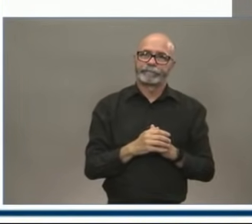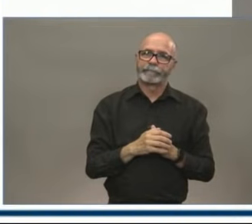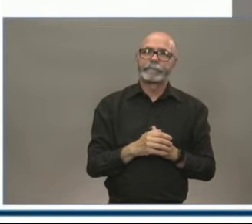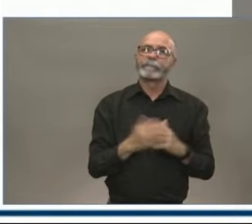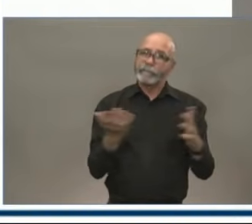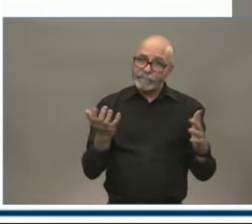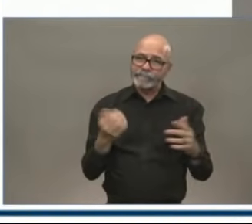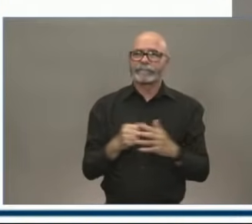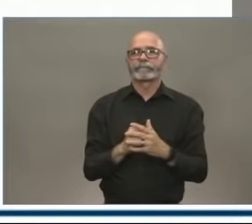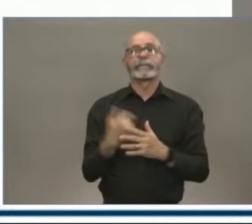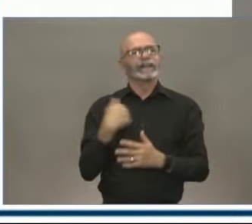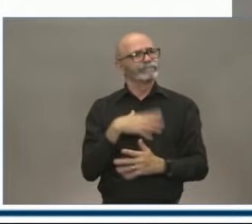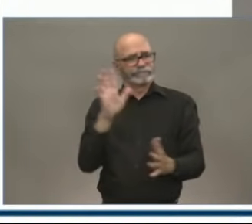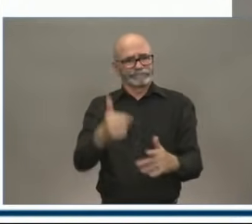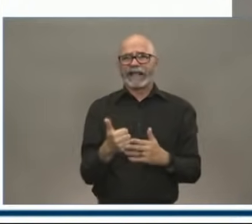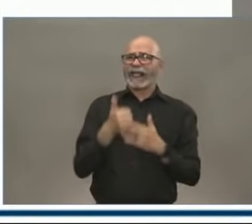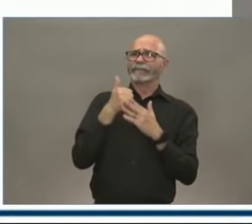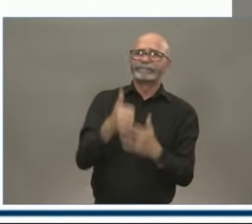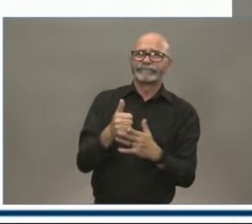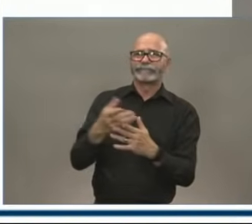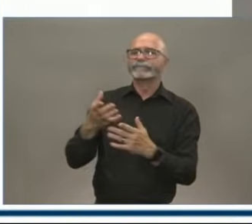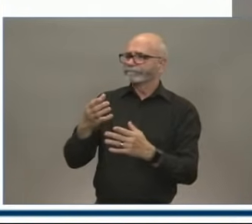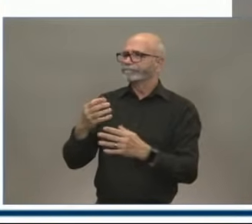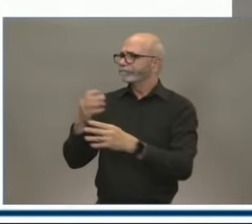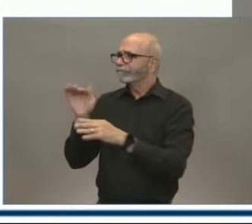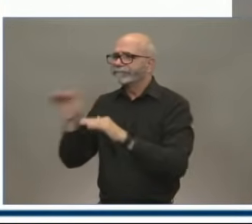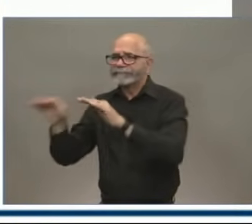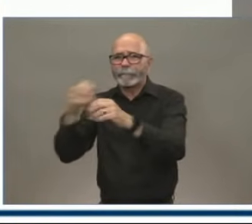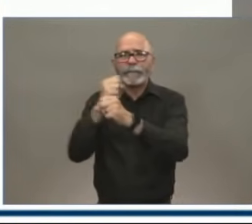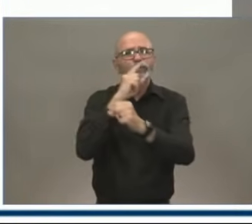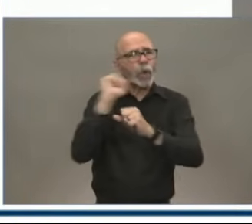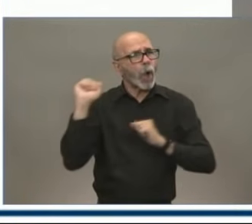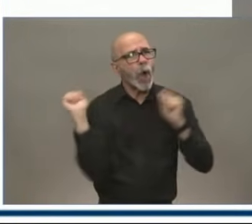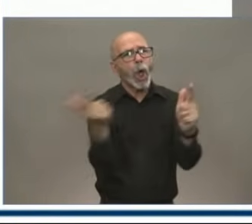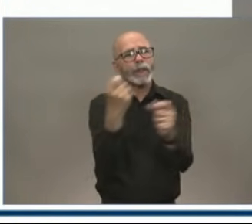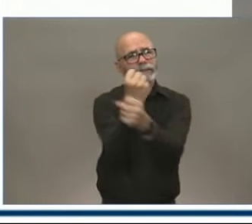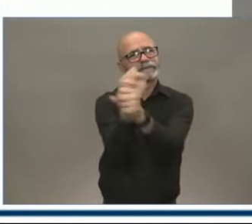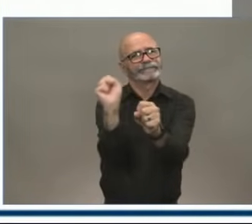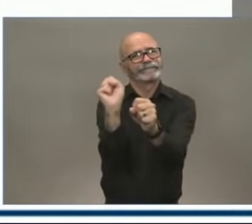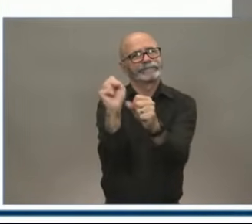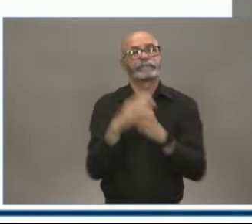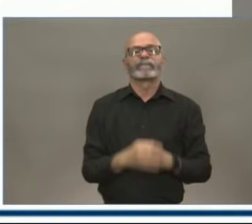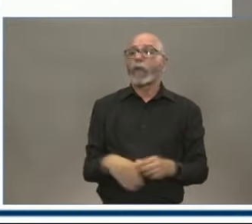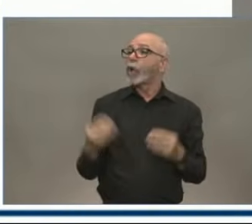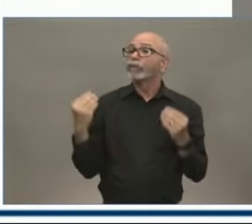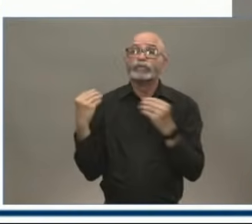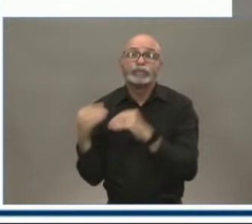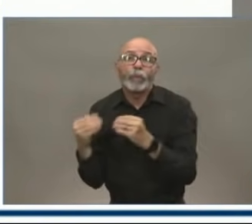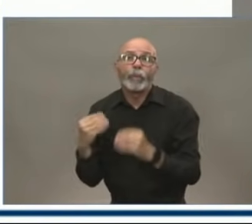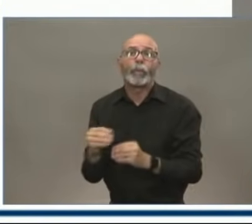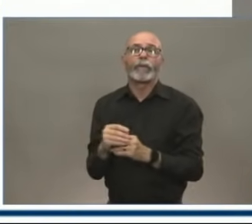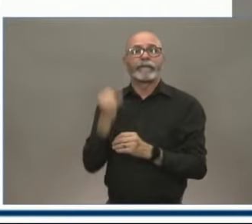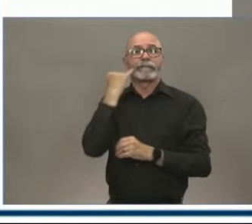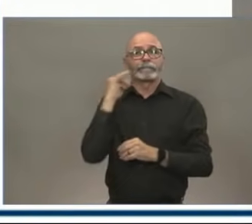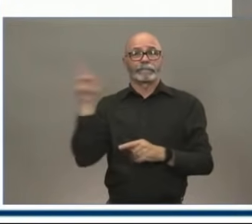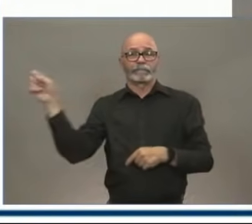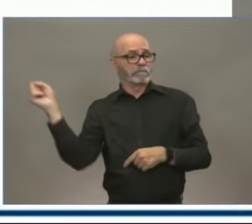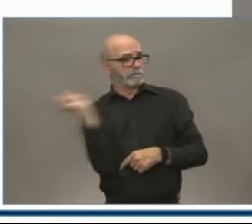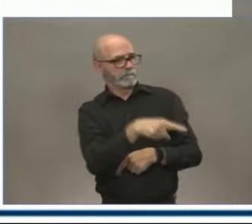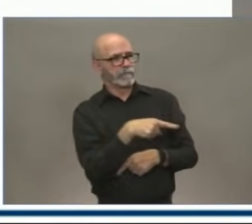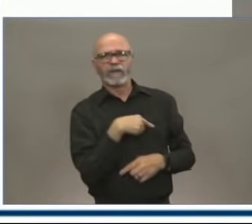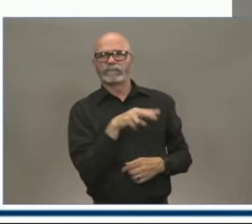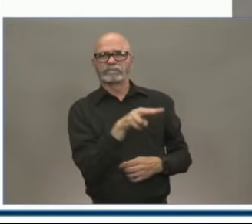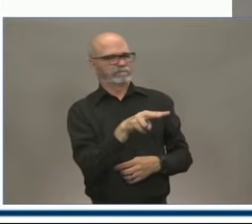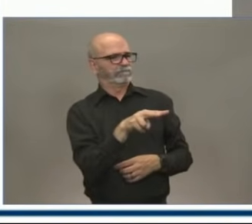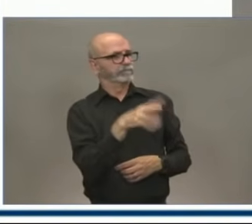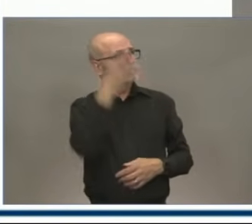we can do to keep each other safe right now. Retailers and others, if someone identifies that they are simply choosing not to wear a